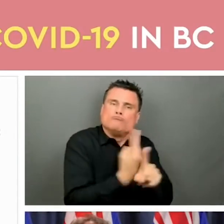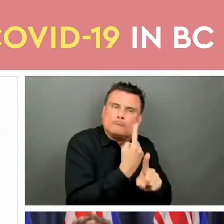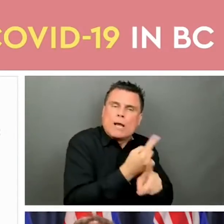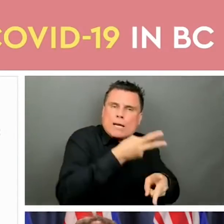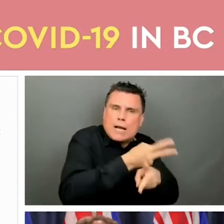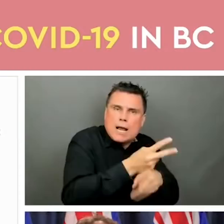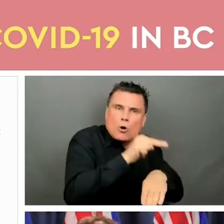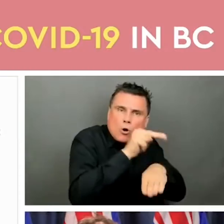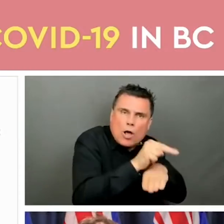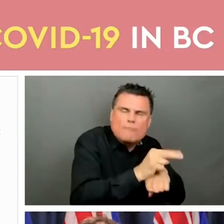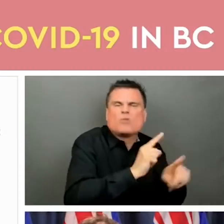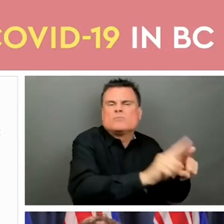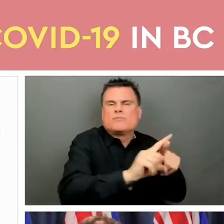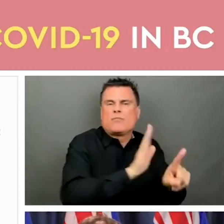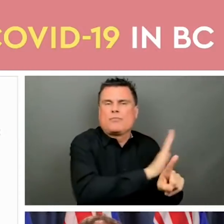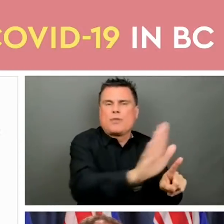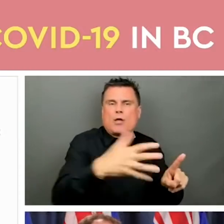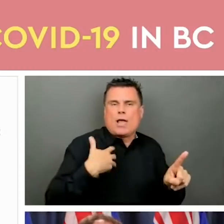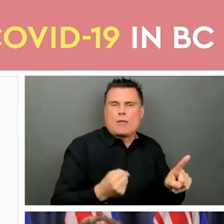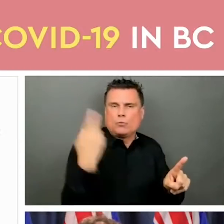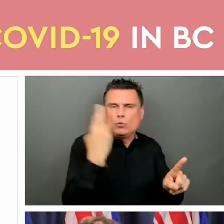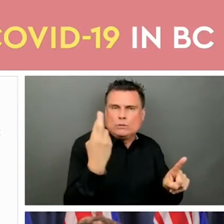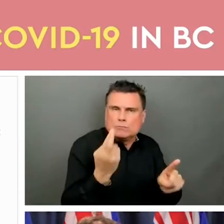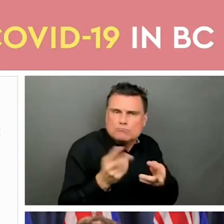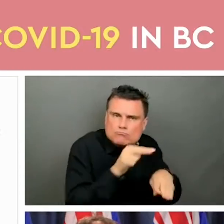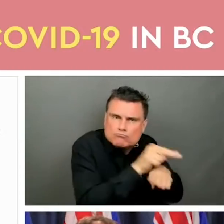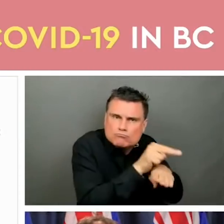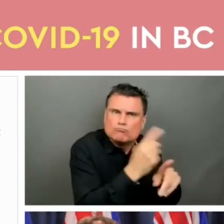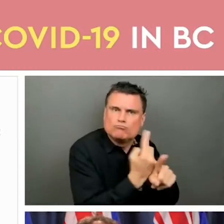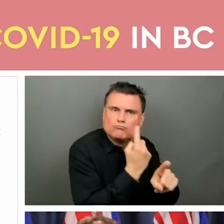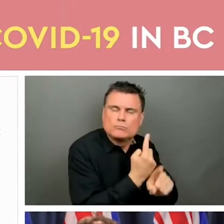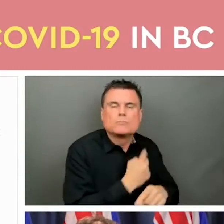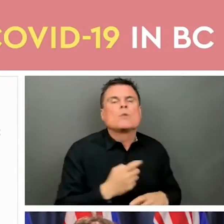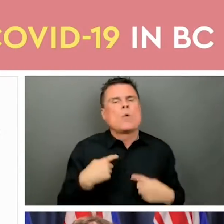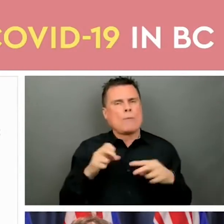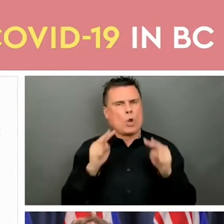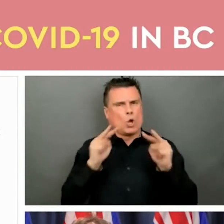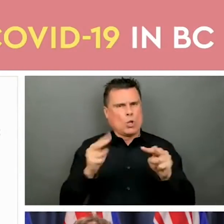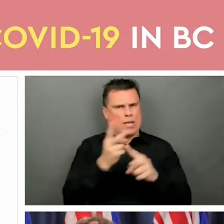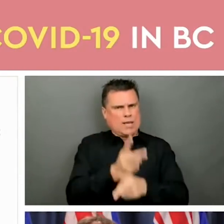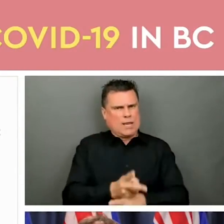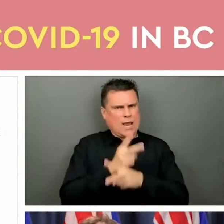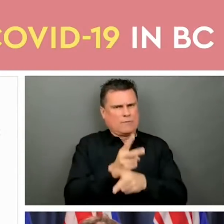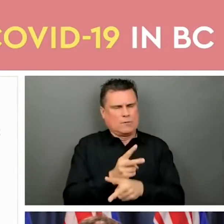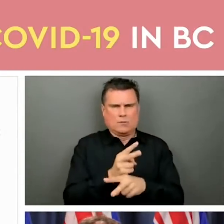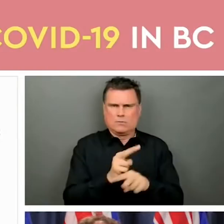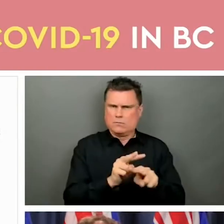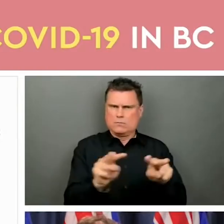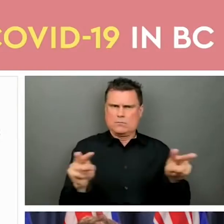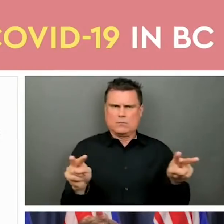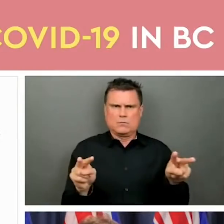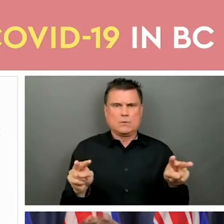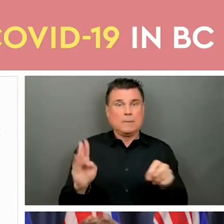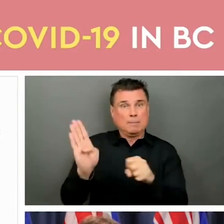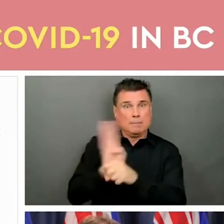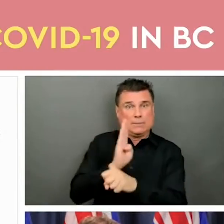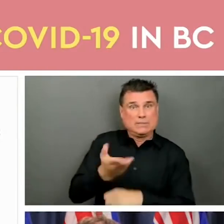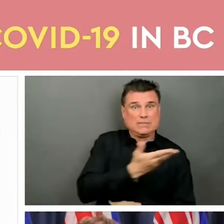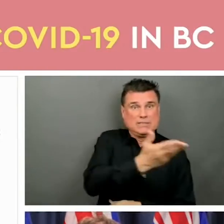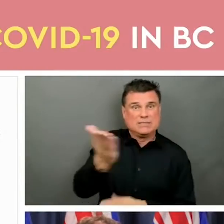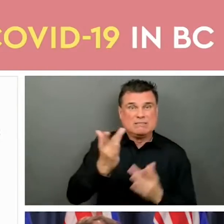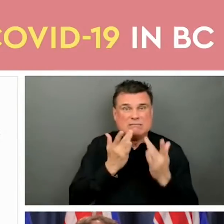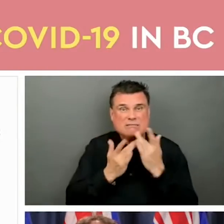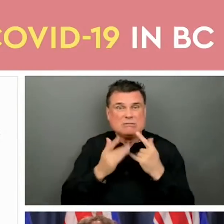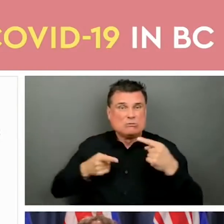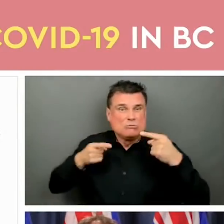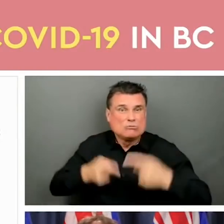addition to that, we need to balance that against the impact of additional measures on business and employee income and the impact